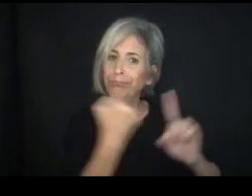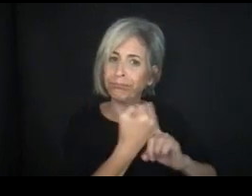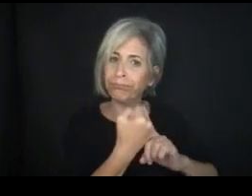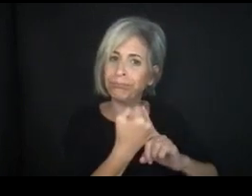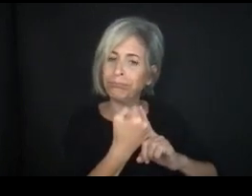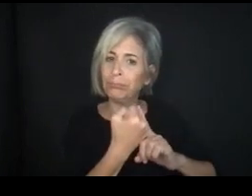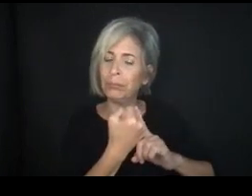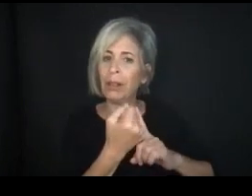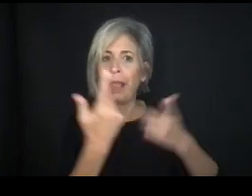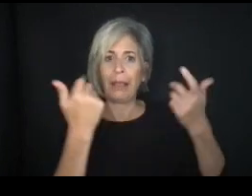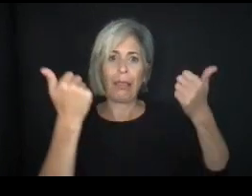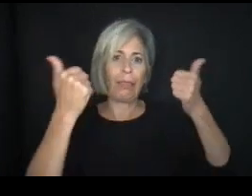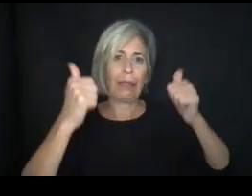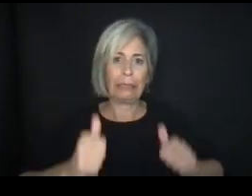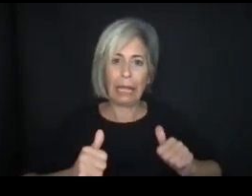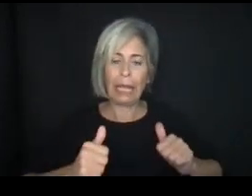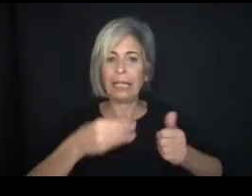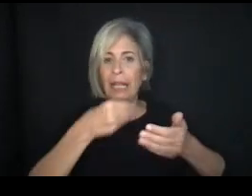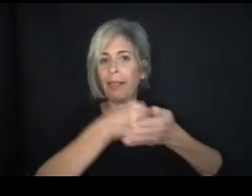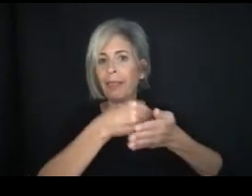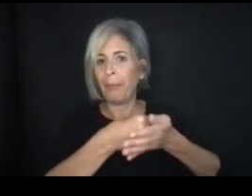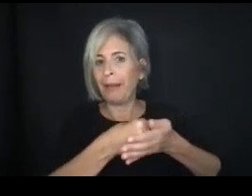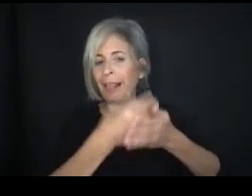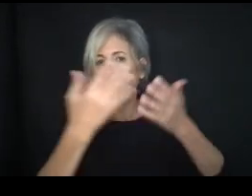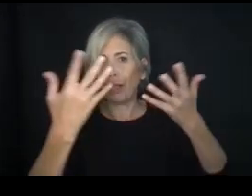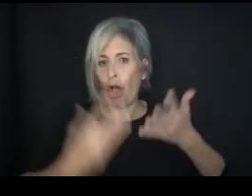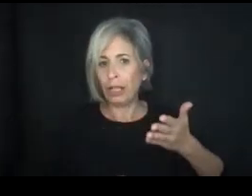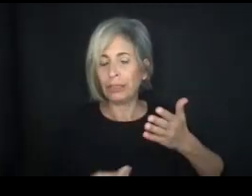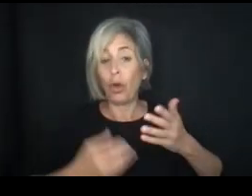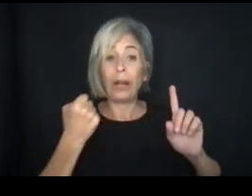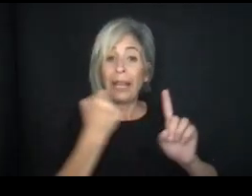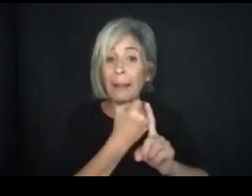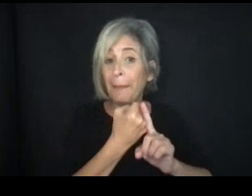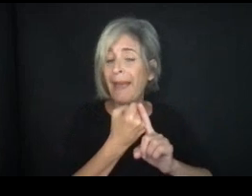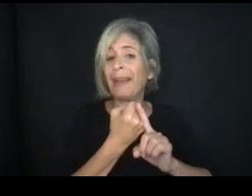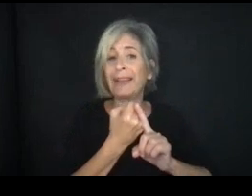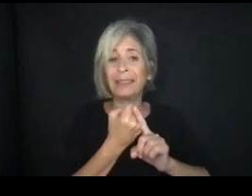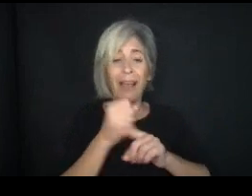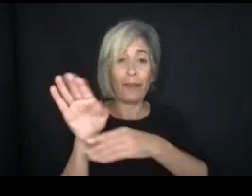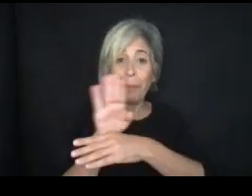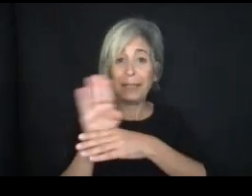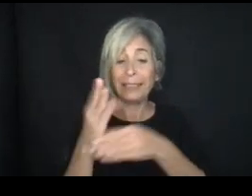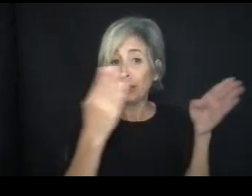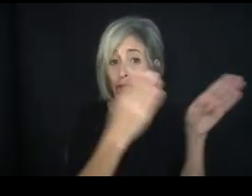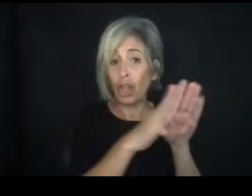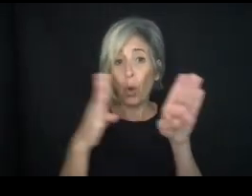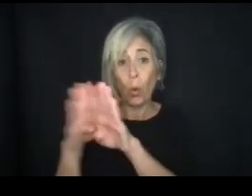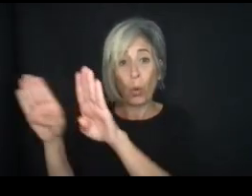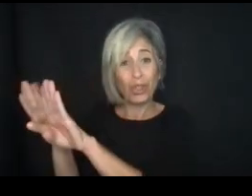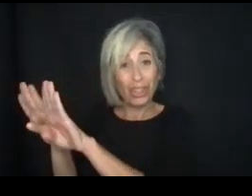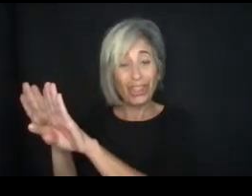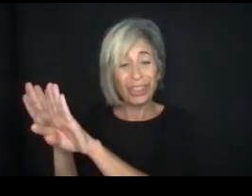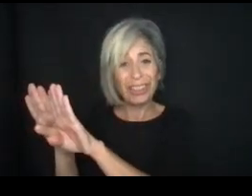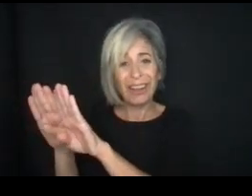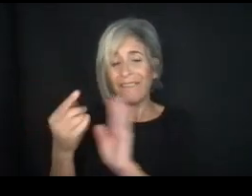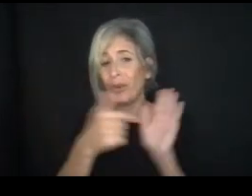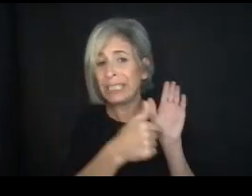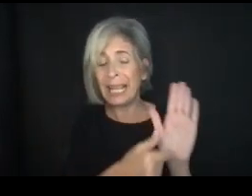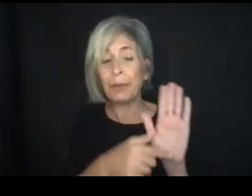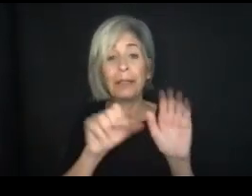the declines in your revenues or impacts of periods of business closure. For example, it